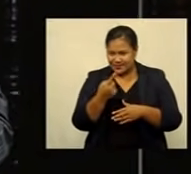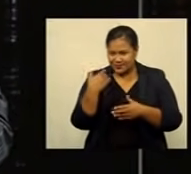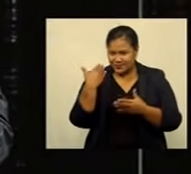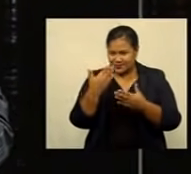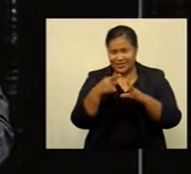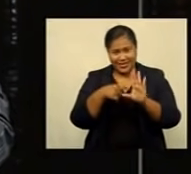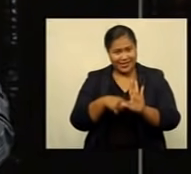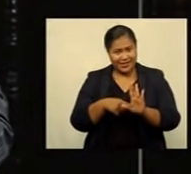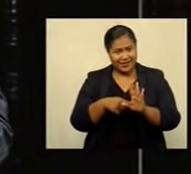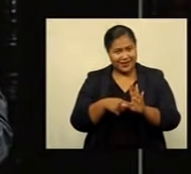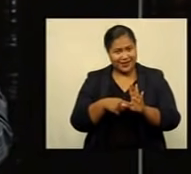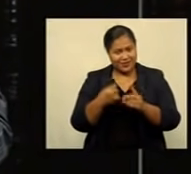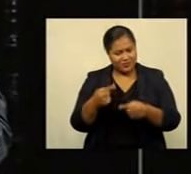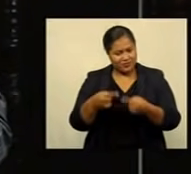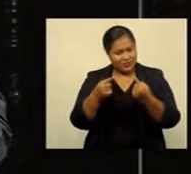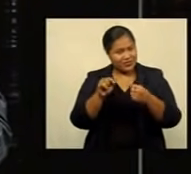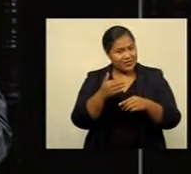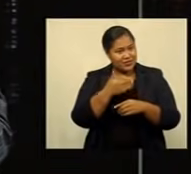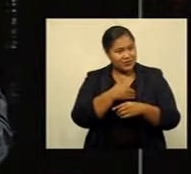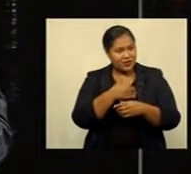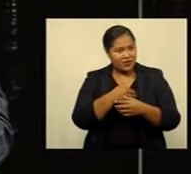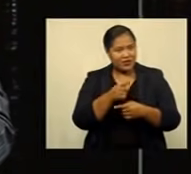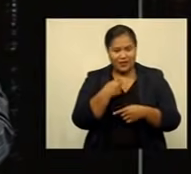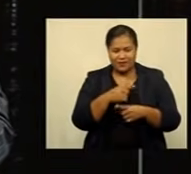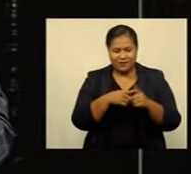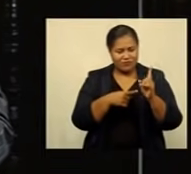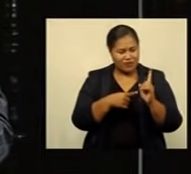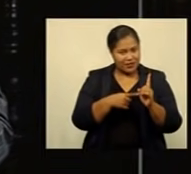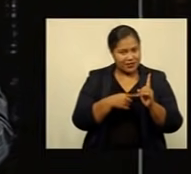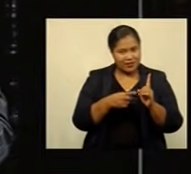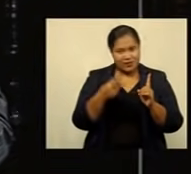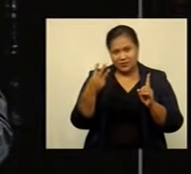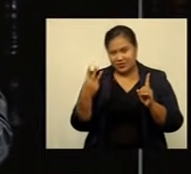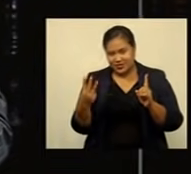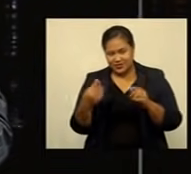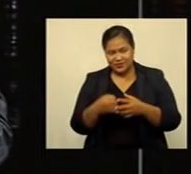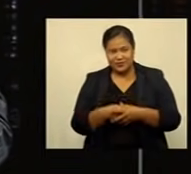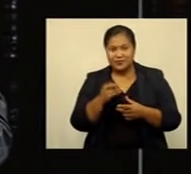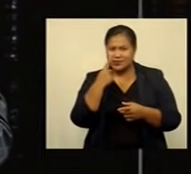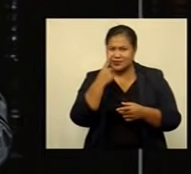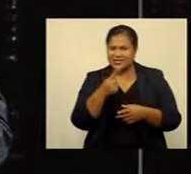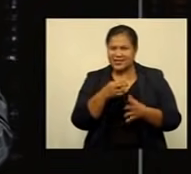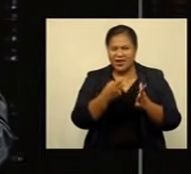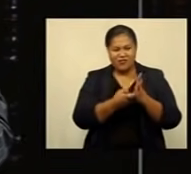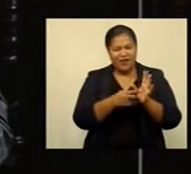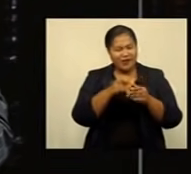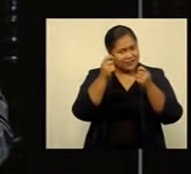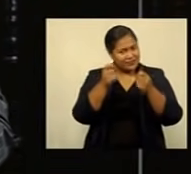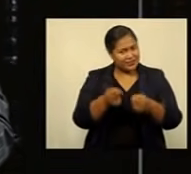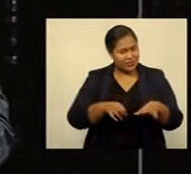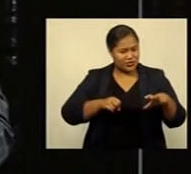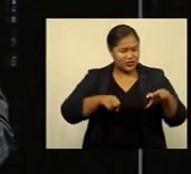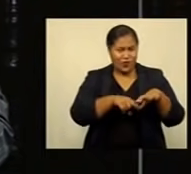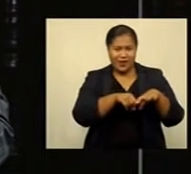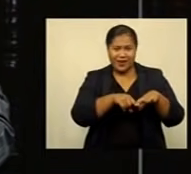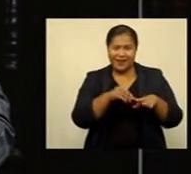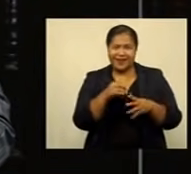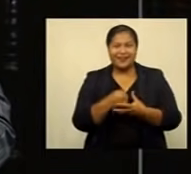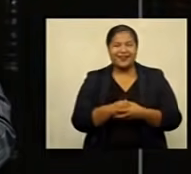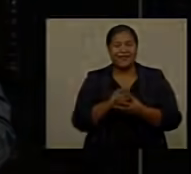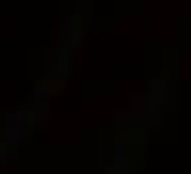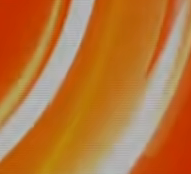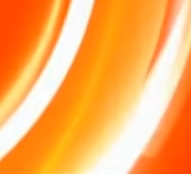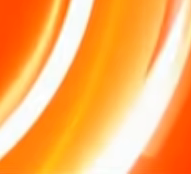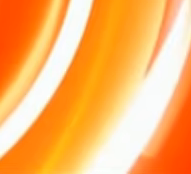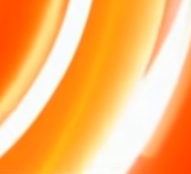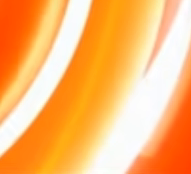battled this morning. And while Real Madrid won 3-2, it was great to see Ronaldinho scoring this penalty for Barca. This is our play of the